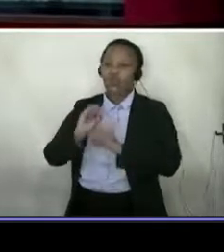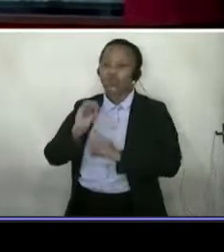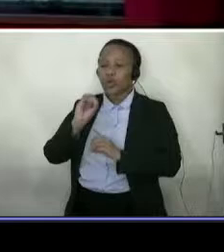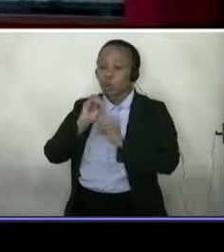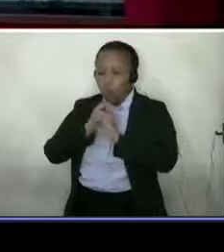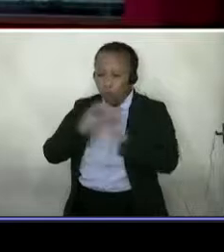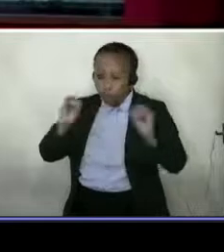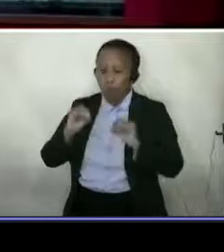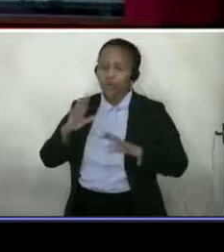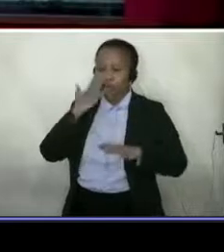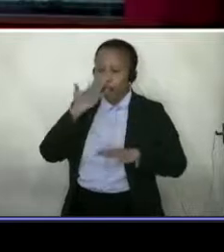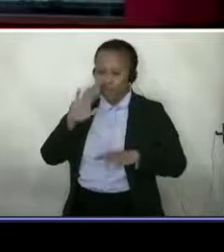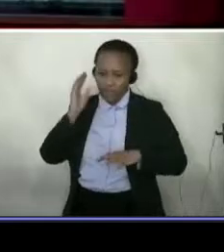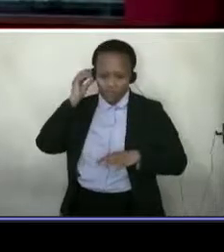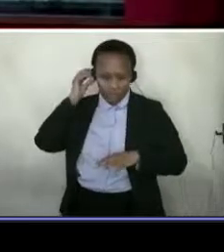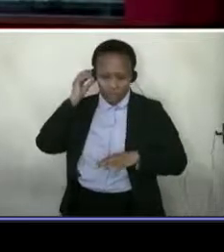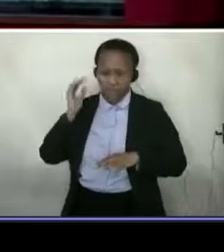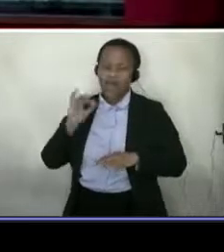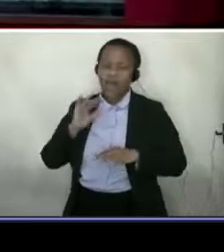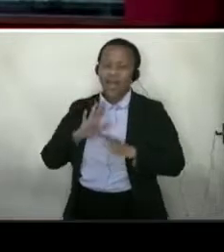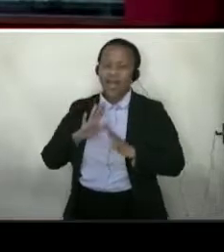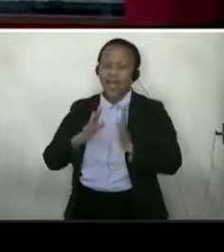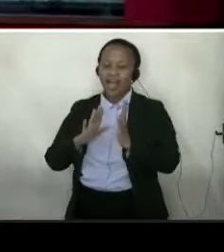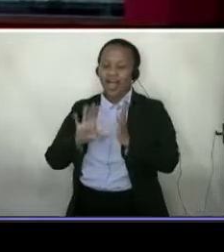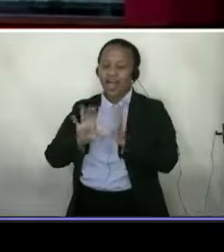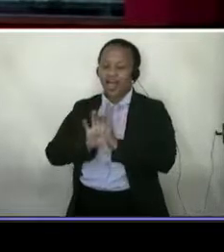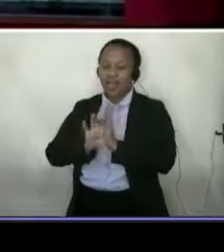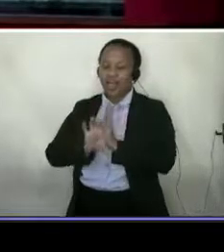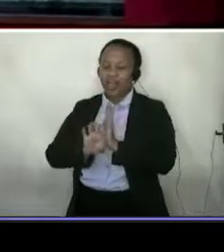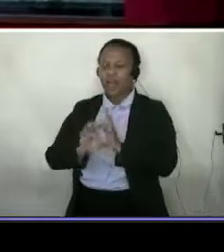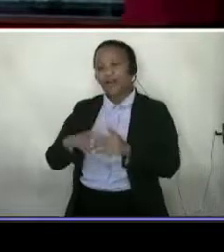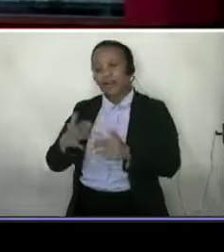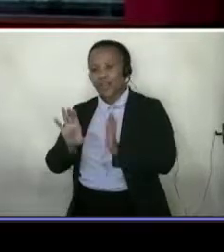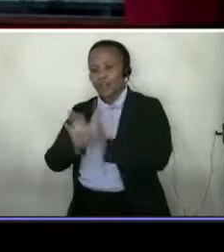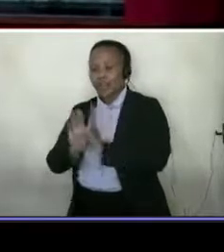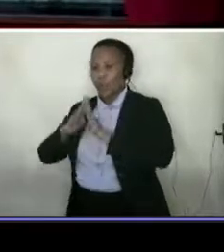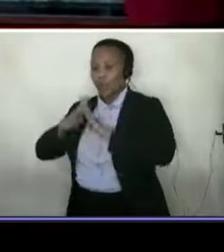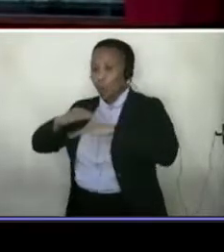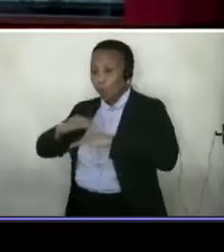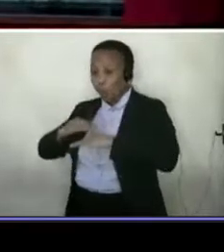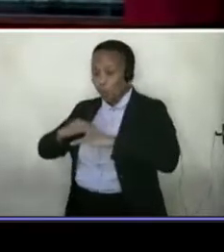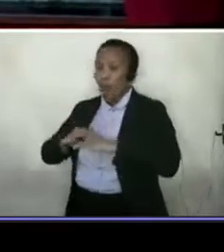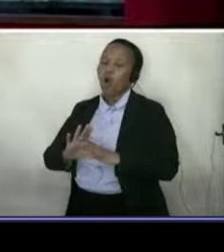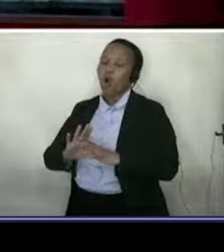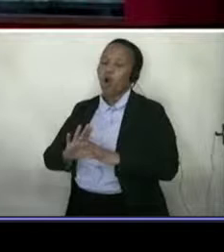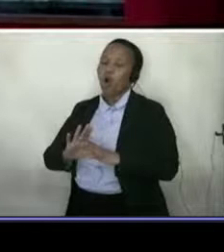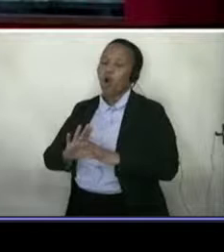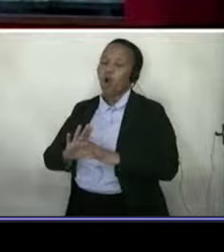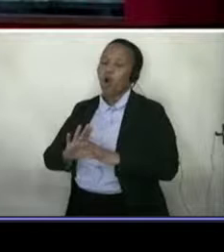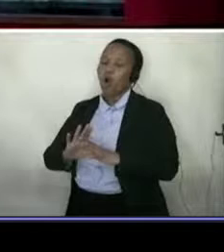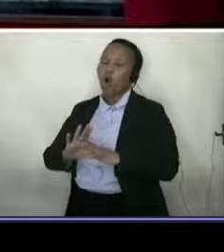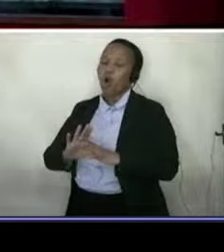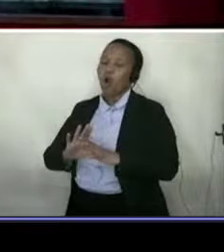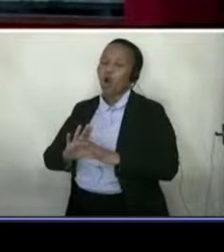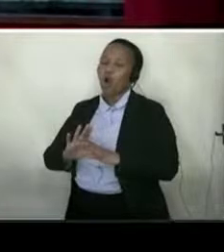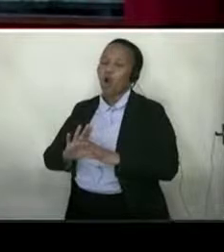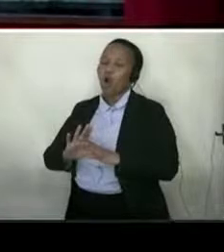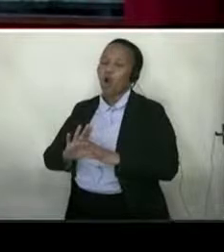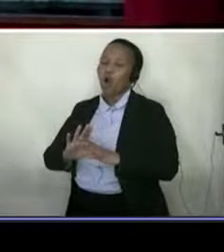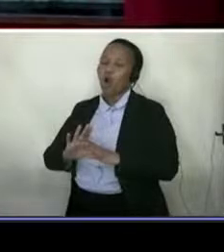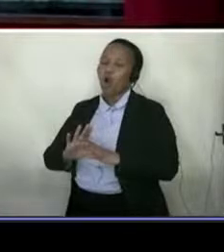maladministration, and unethical conduct, and to take action timeously and